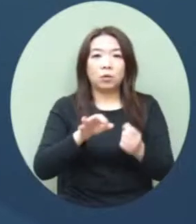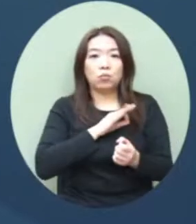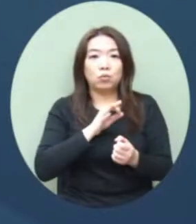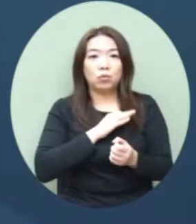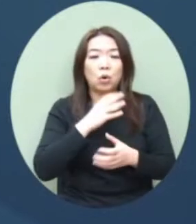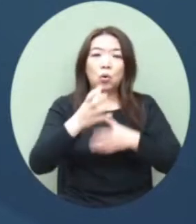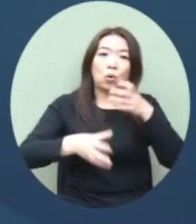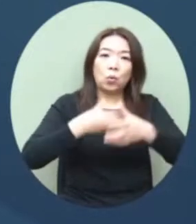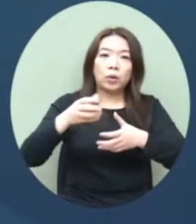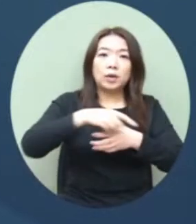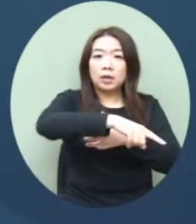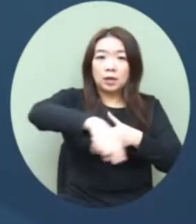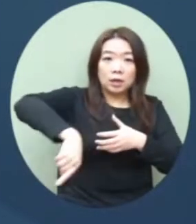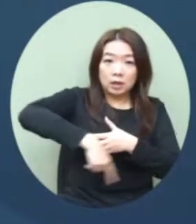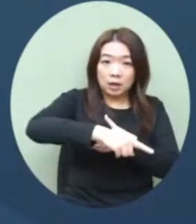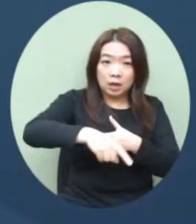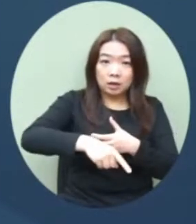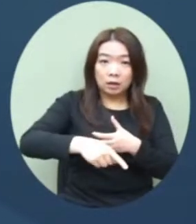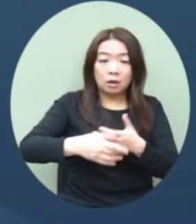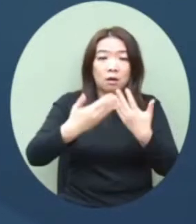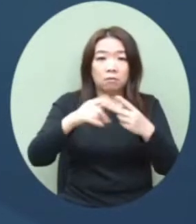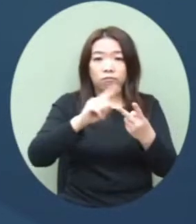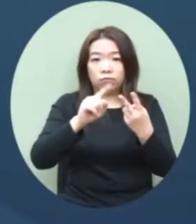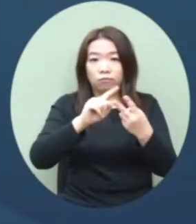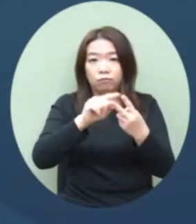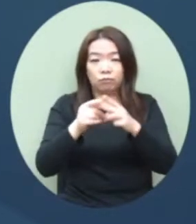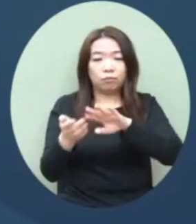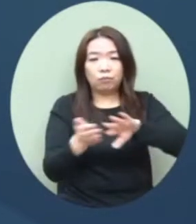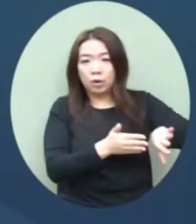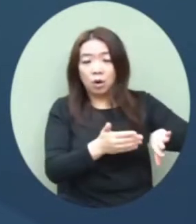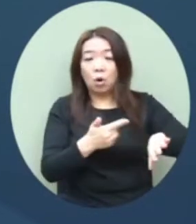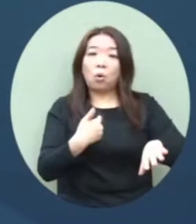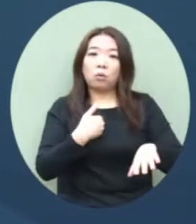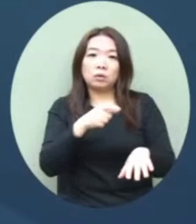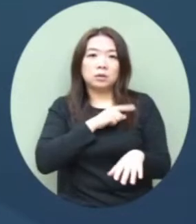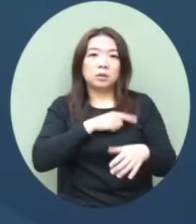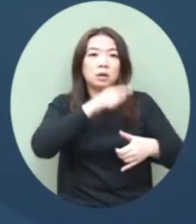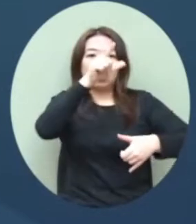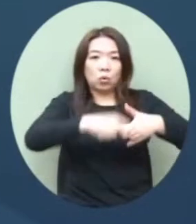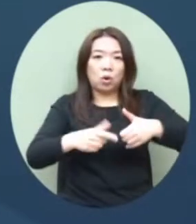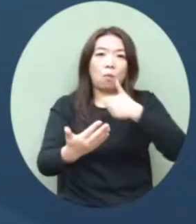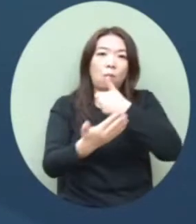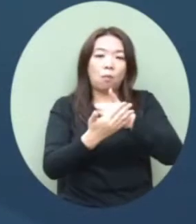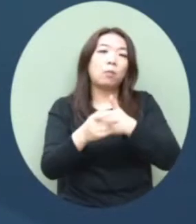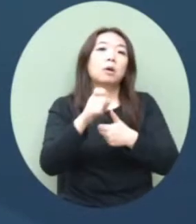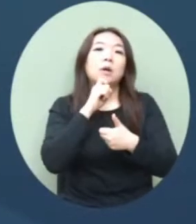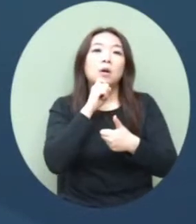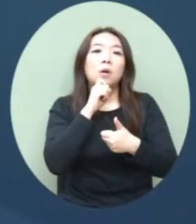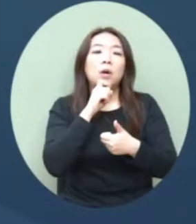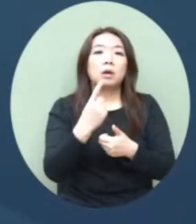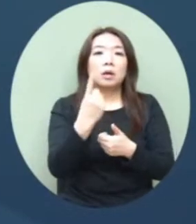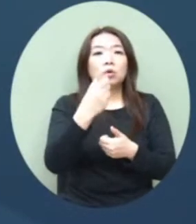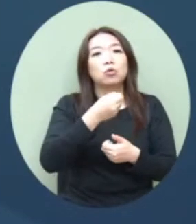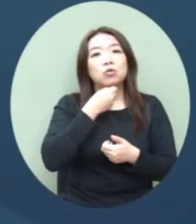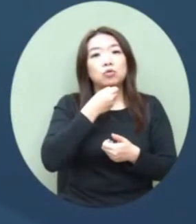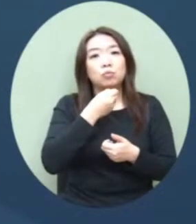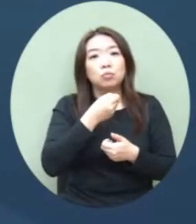this auditorium, with the exception of my meeting, the Latchco in his chamber. Last time I